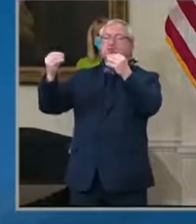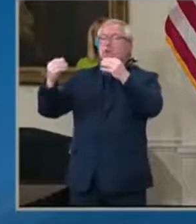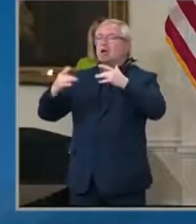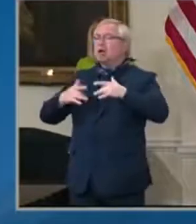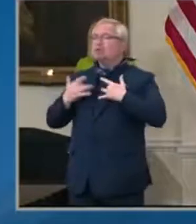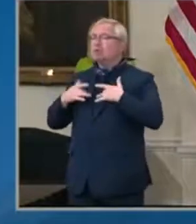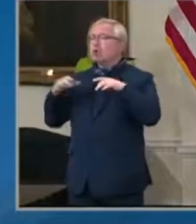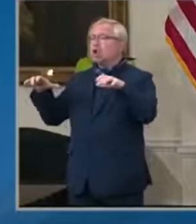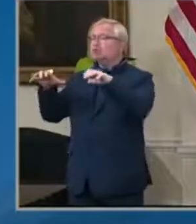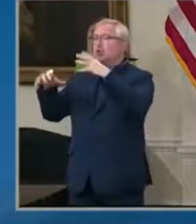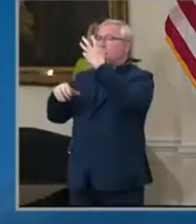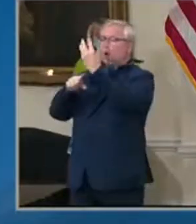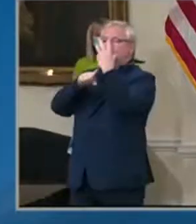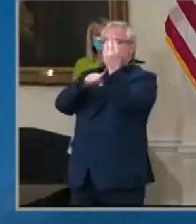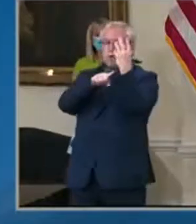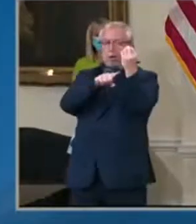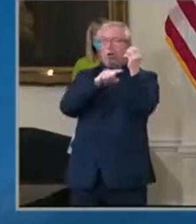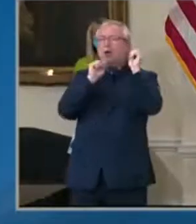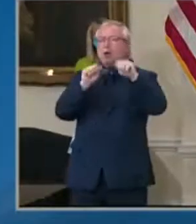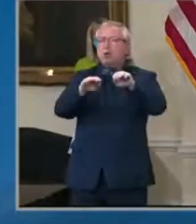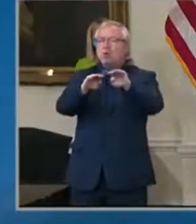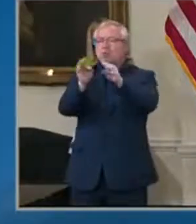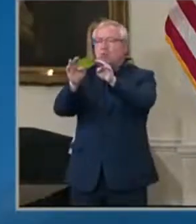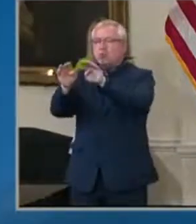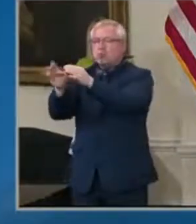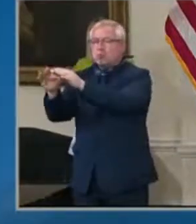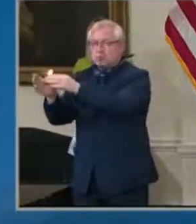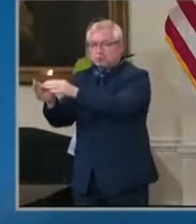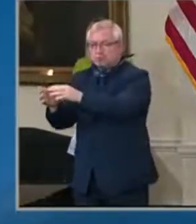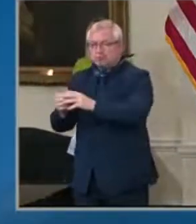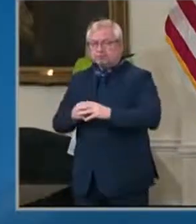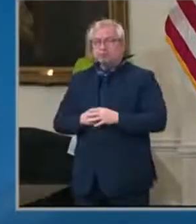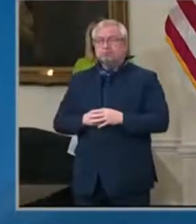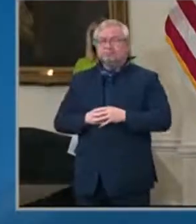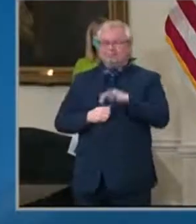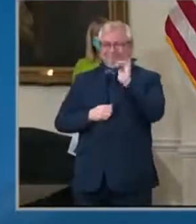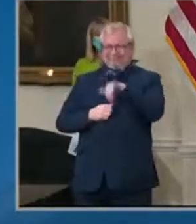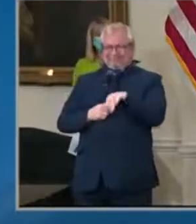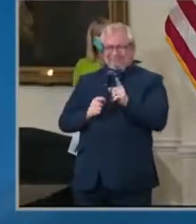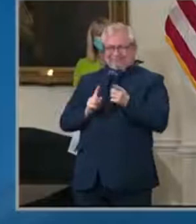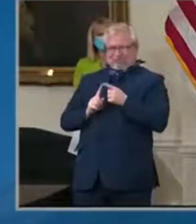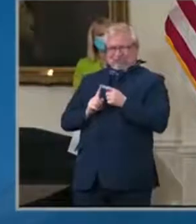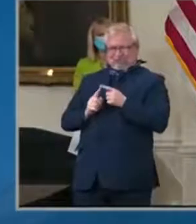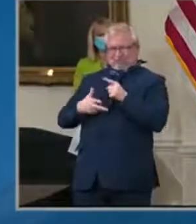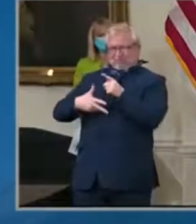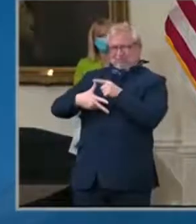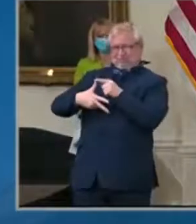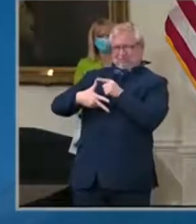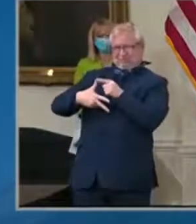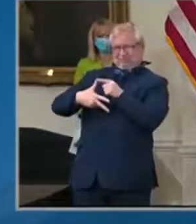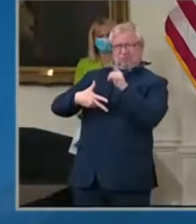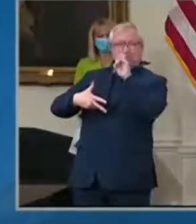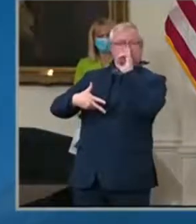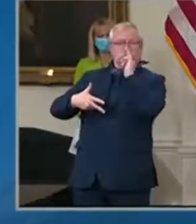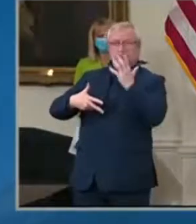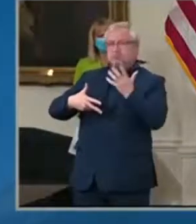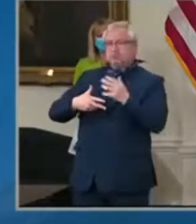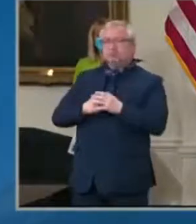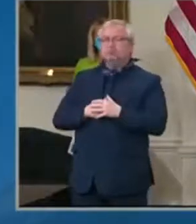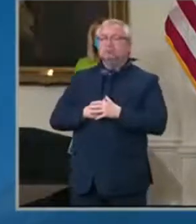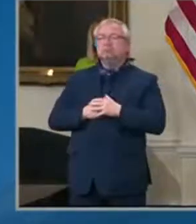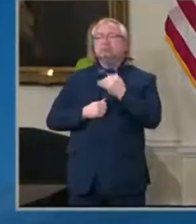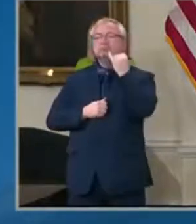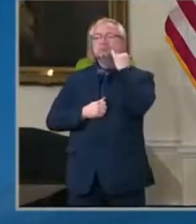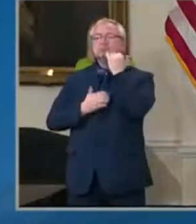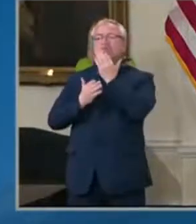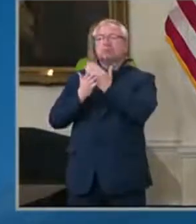life improvements. Changes that could occur during our first stage would include the reopening of certain businesses